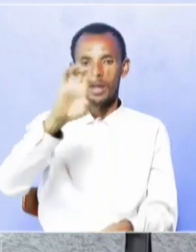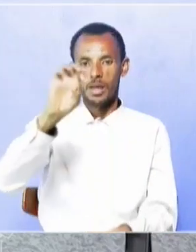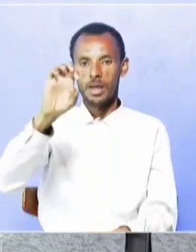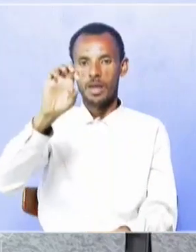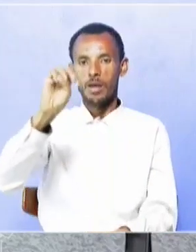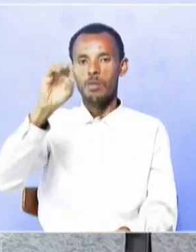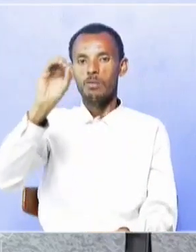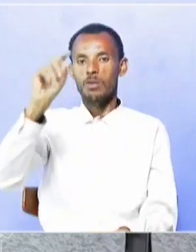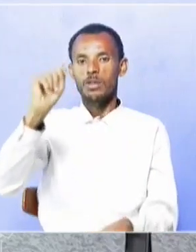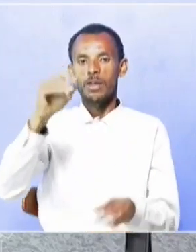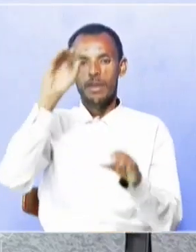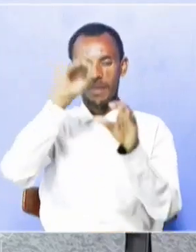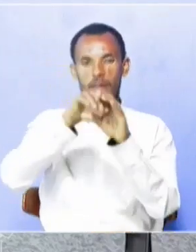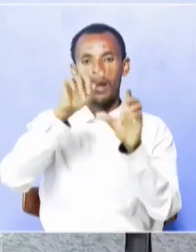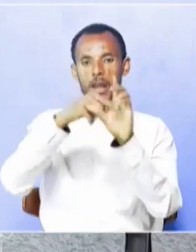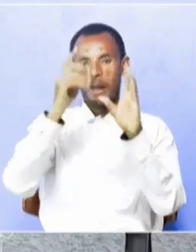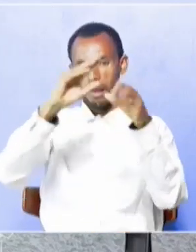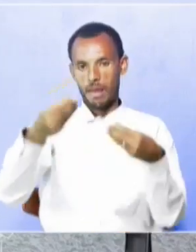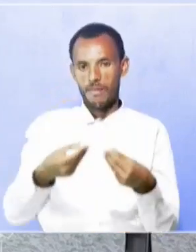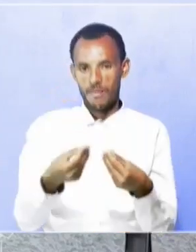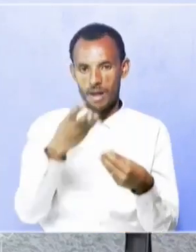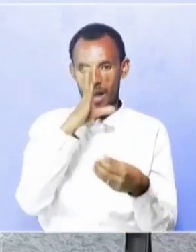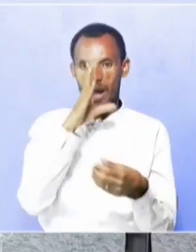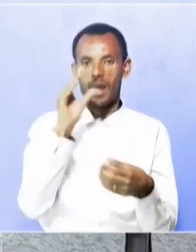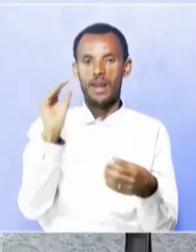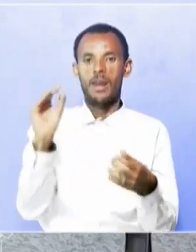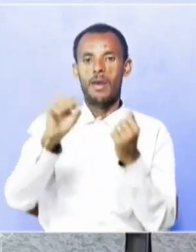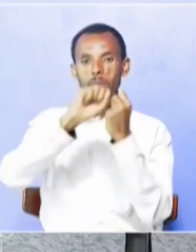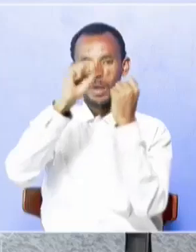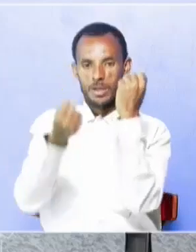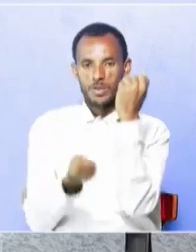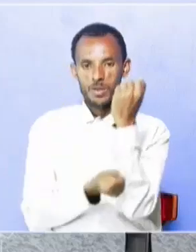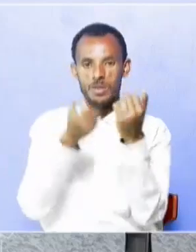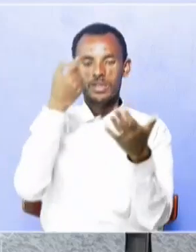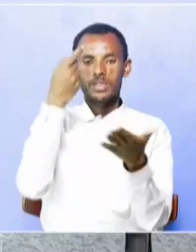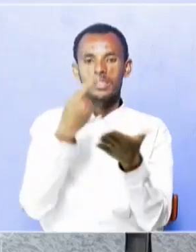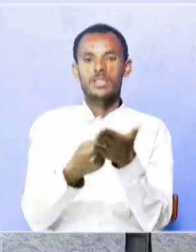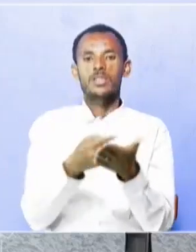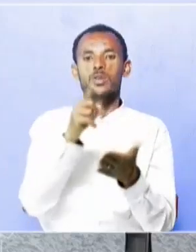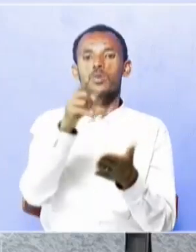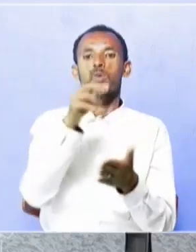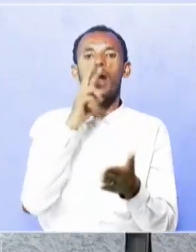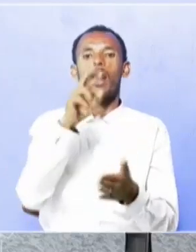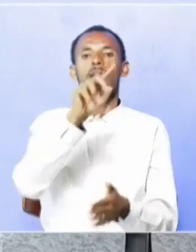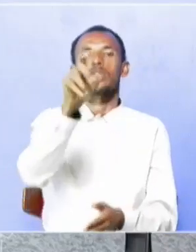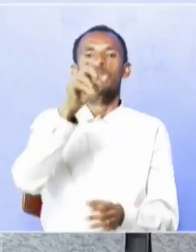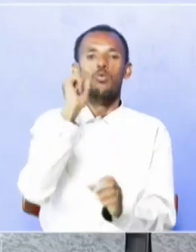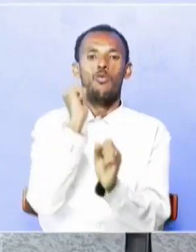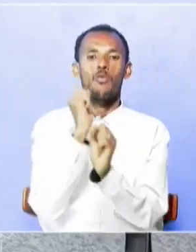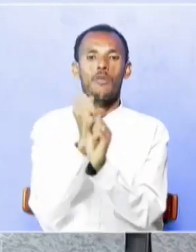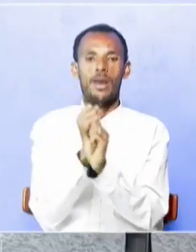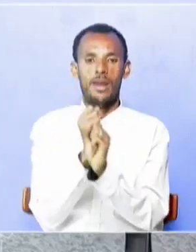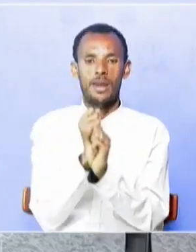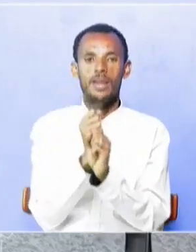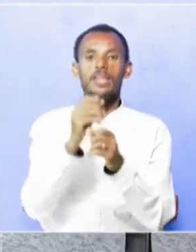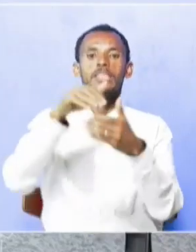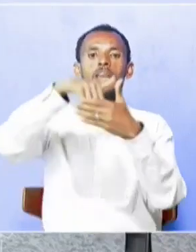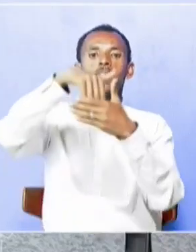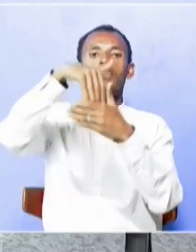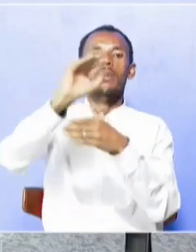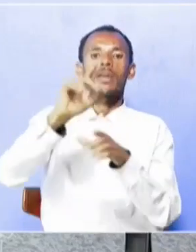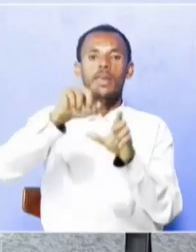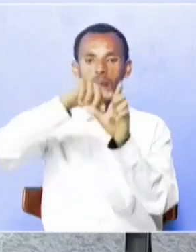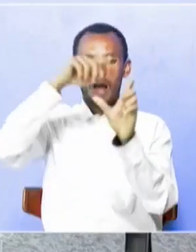interior angles are given, and based on this, you are asked to find the